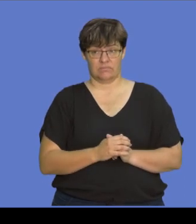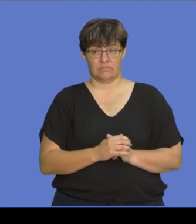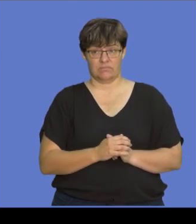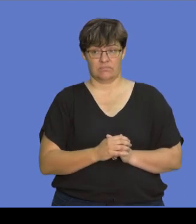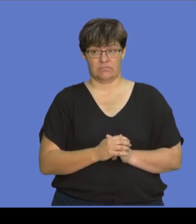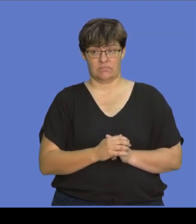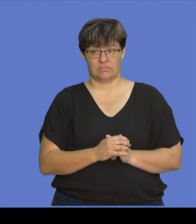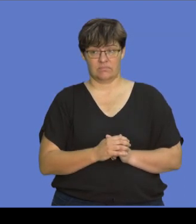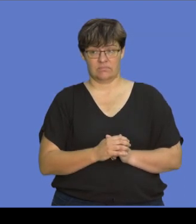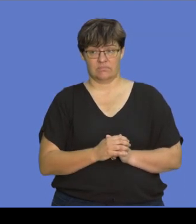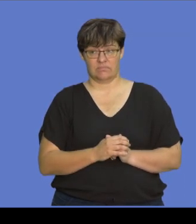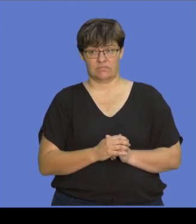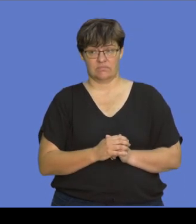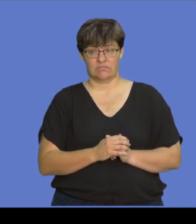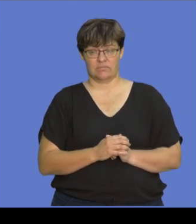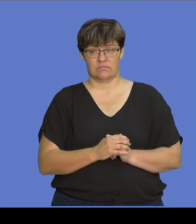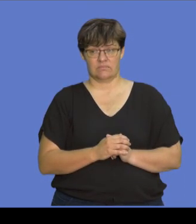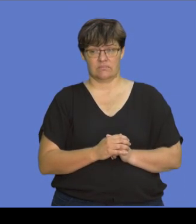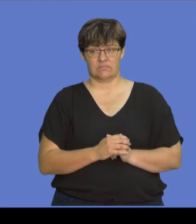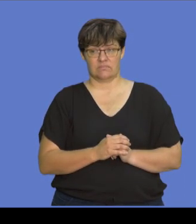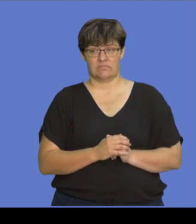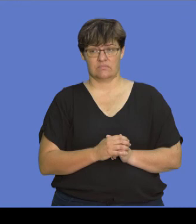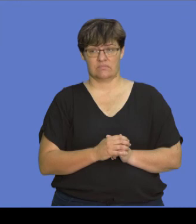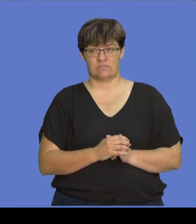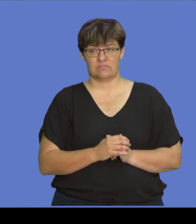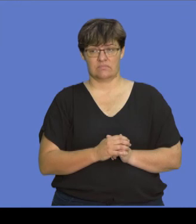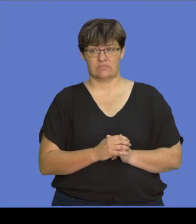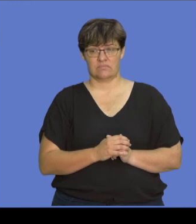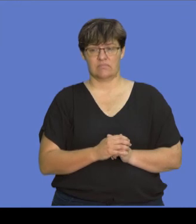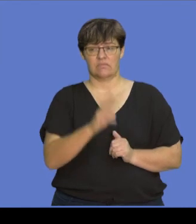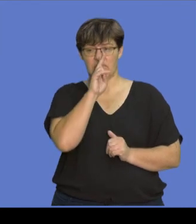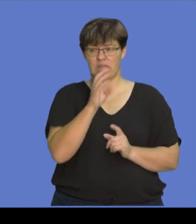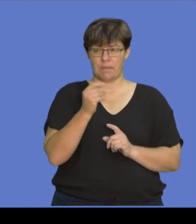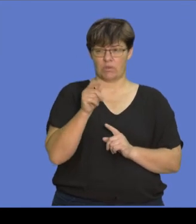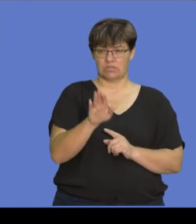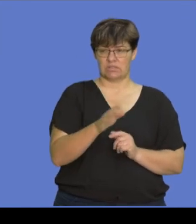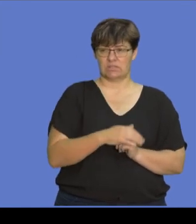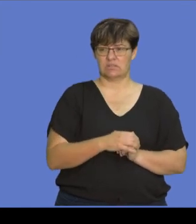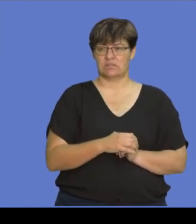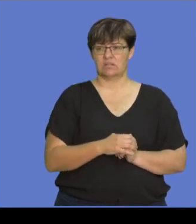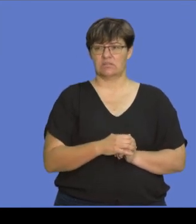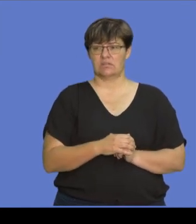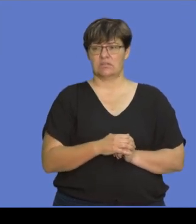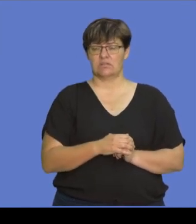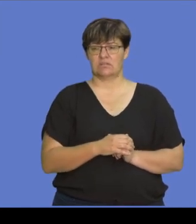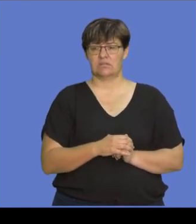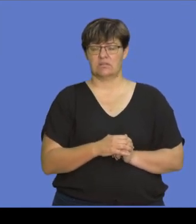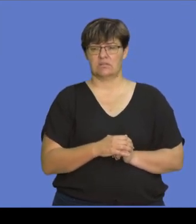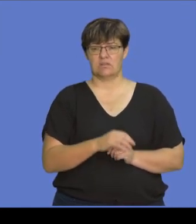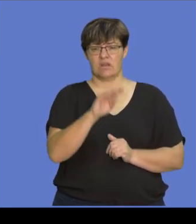Let's go to that amount that we have there, and let's show you the breakdown, right? So it's